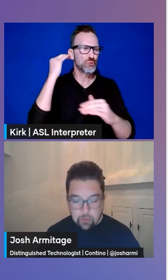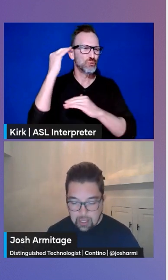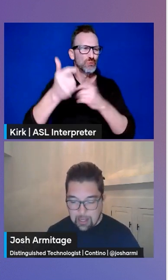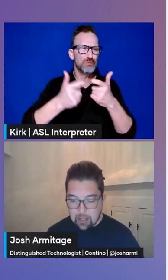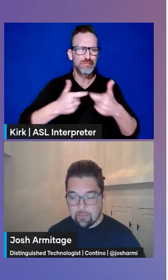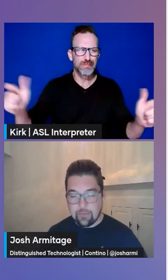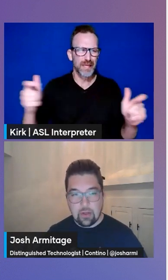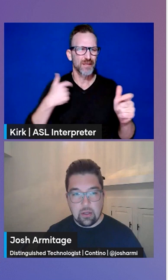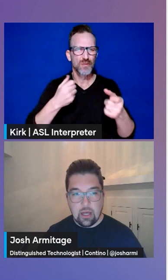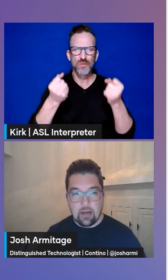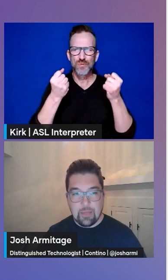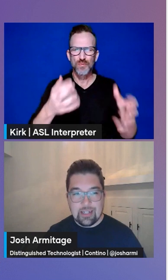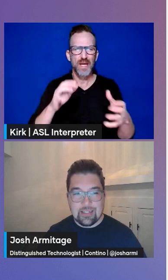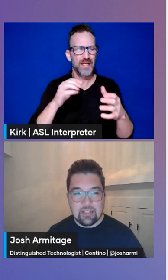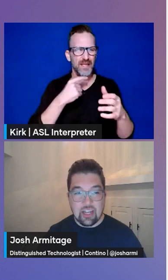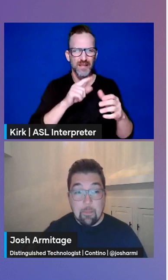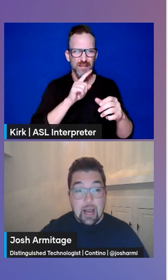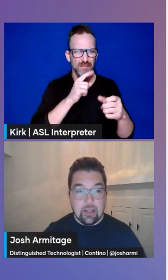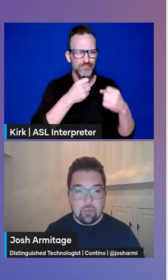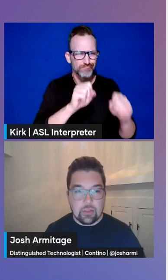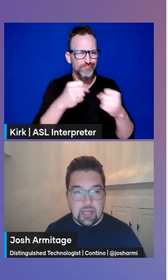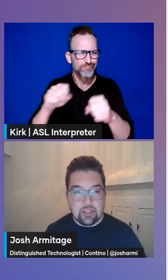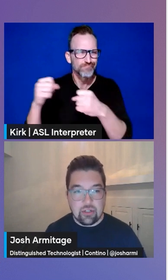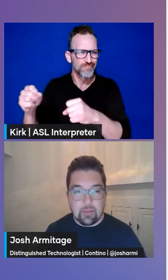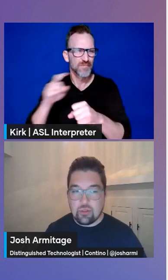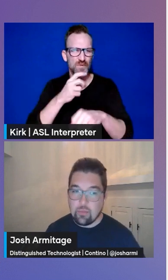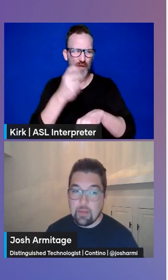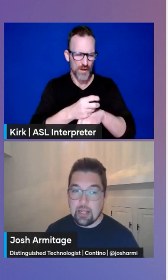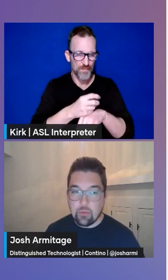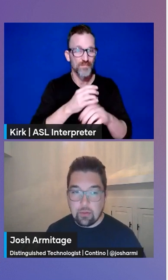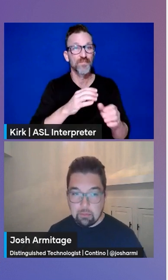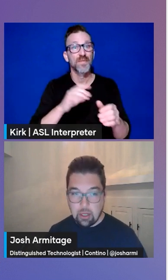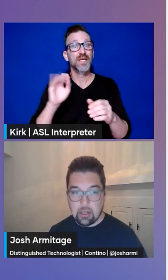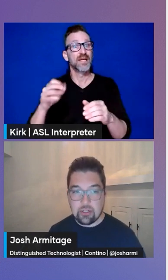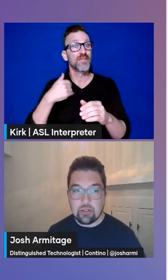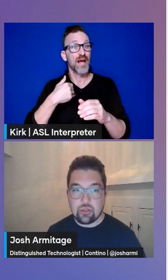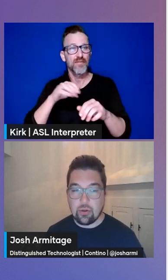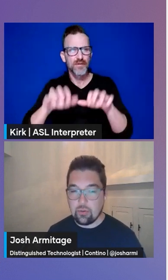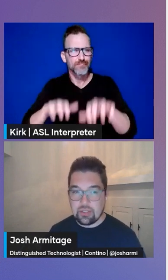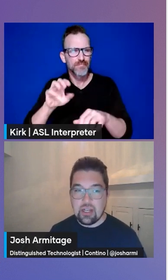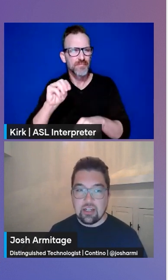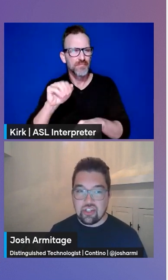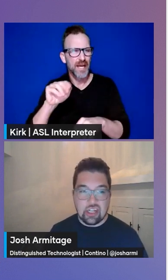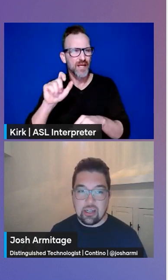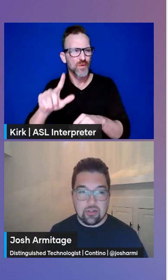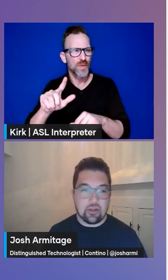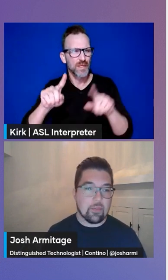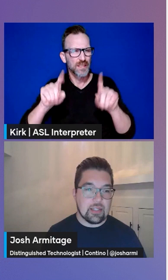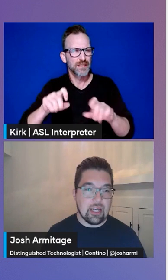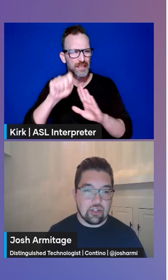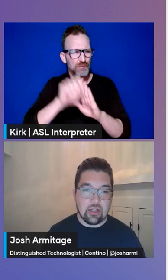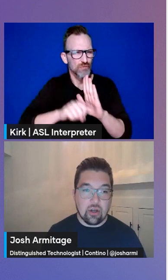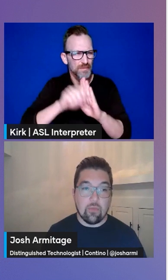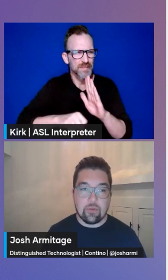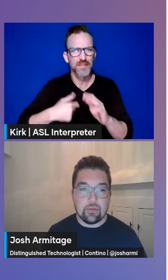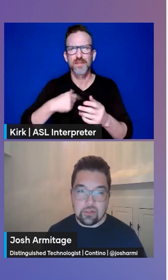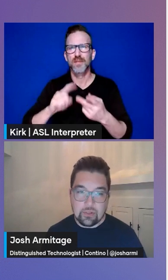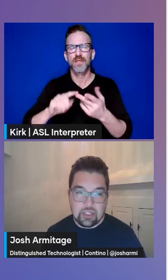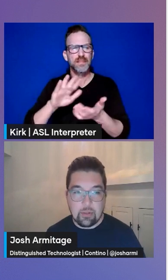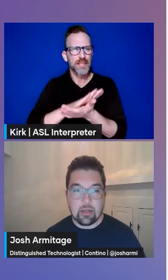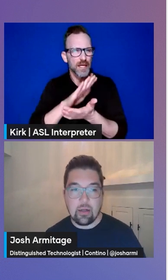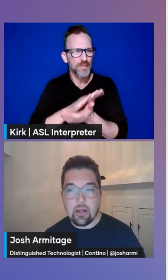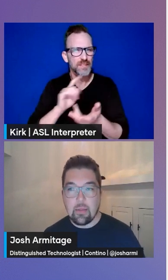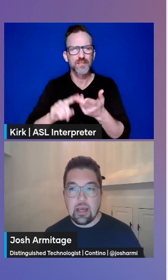you have existing manual test scripts or manual compliance controls sitting in documentation in Confluence